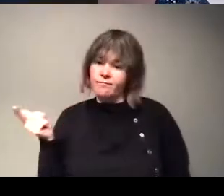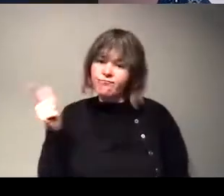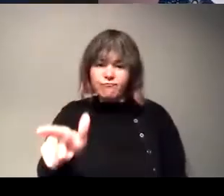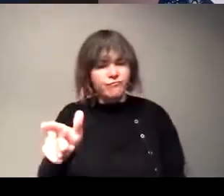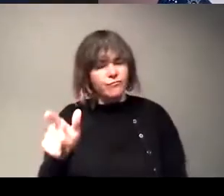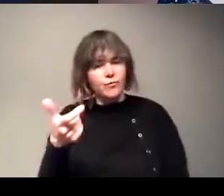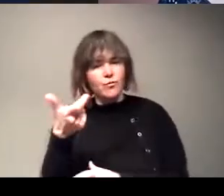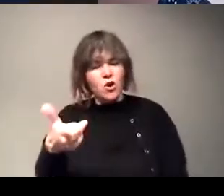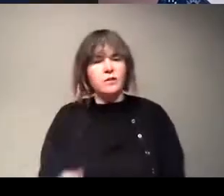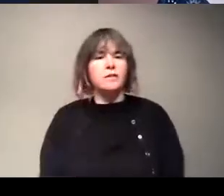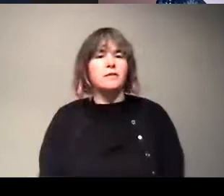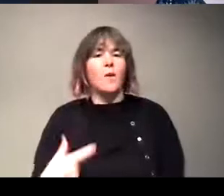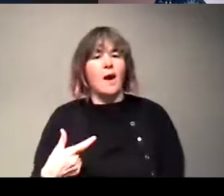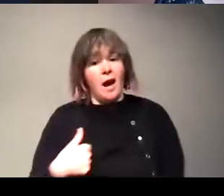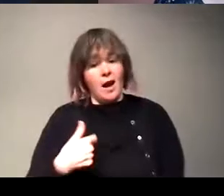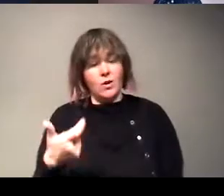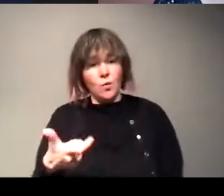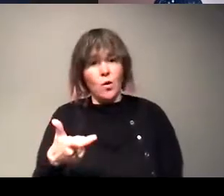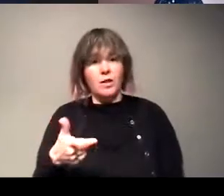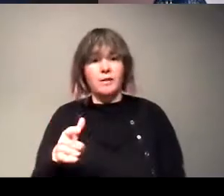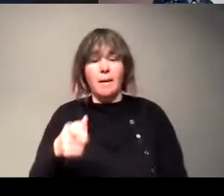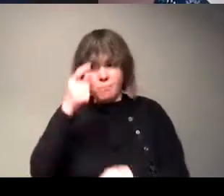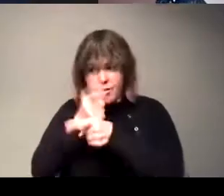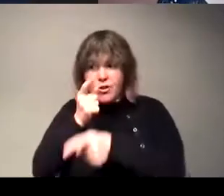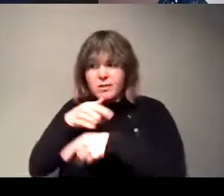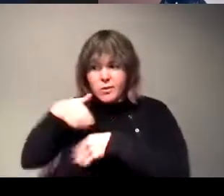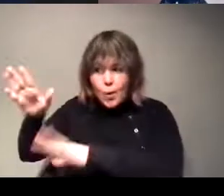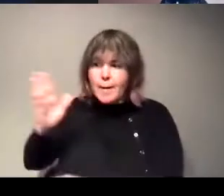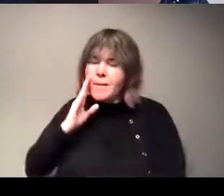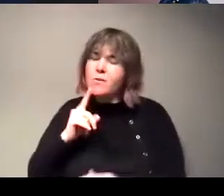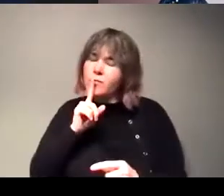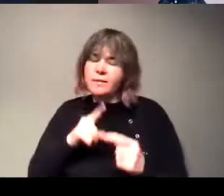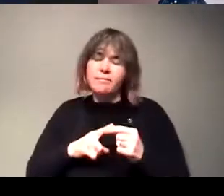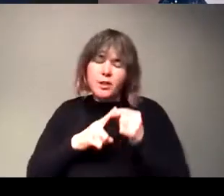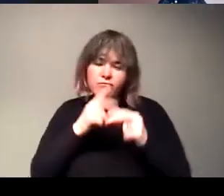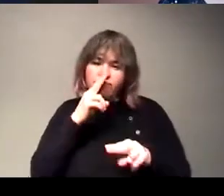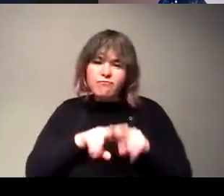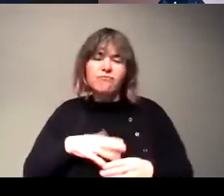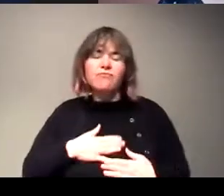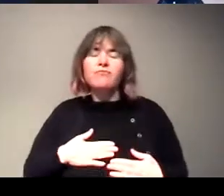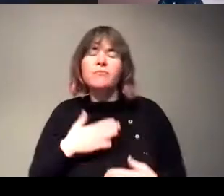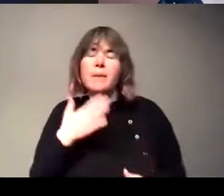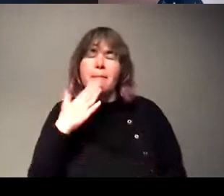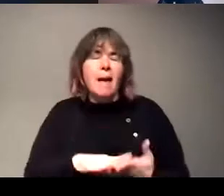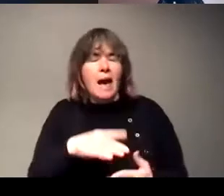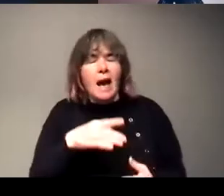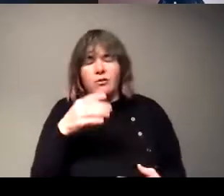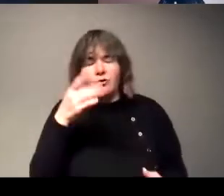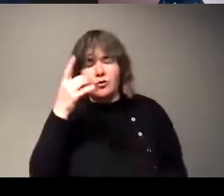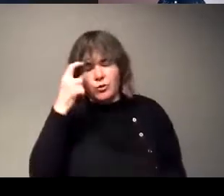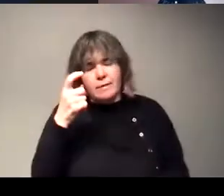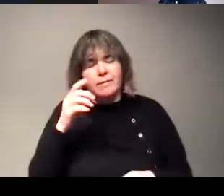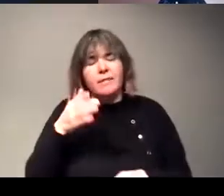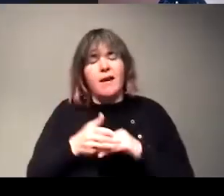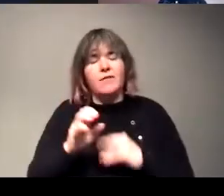now." And I remember I got to watch it after my siblings had gone to bed, and it was so special and fun. I remember having nightmares forever after episode 5 when